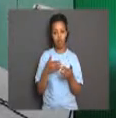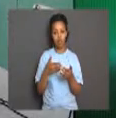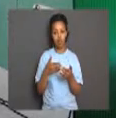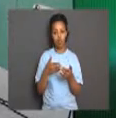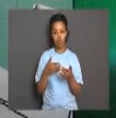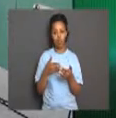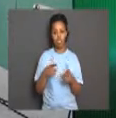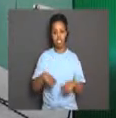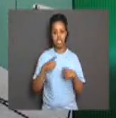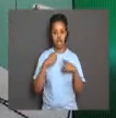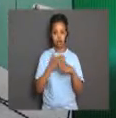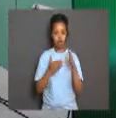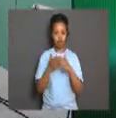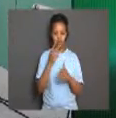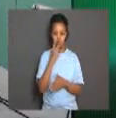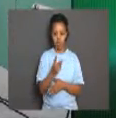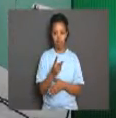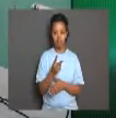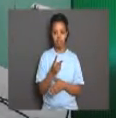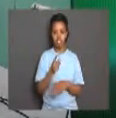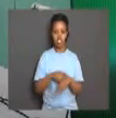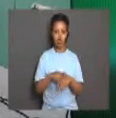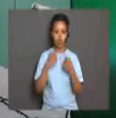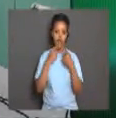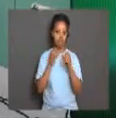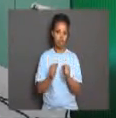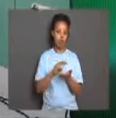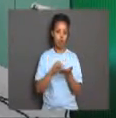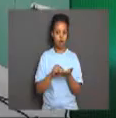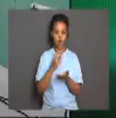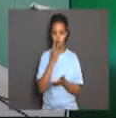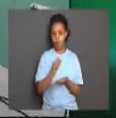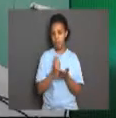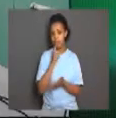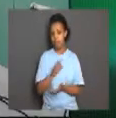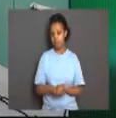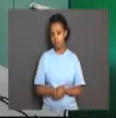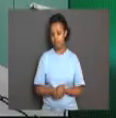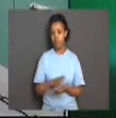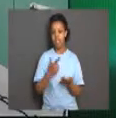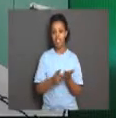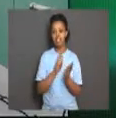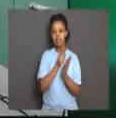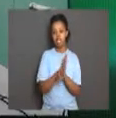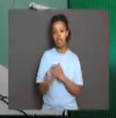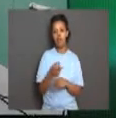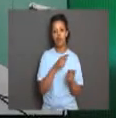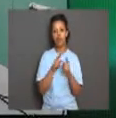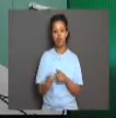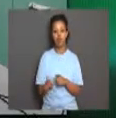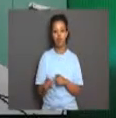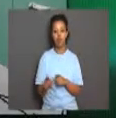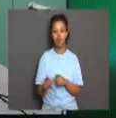simply knowing the life stage of the material's molecules. An example of